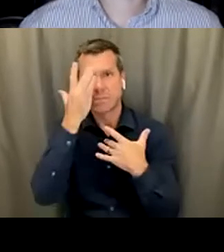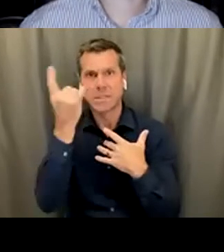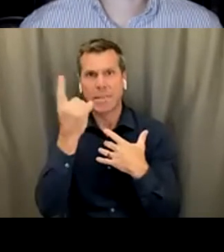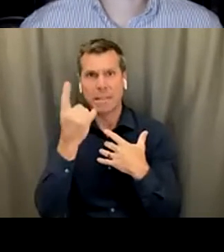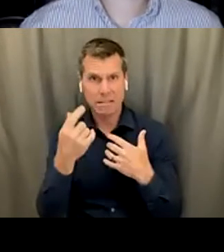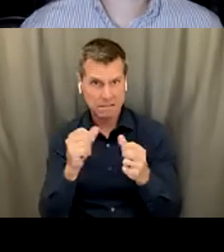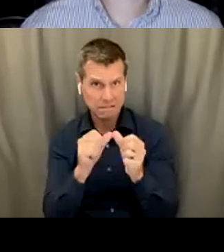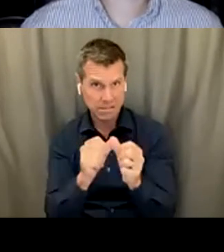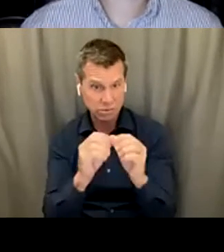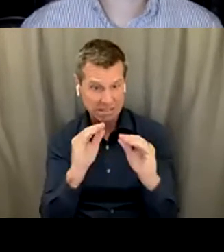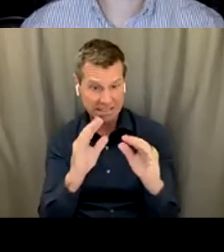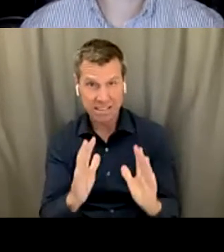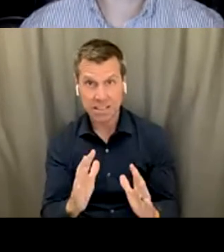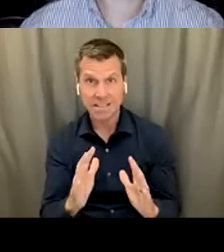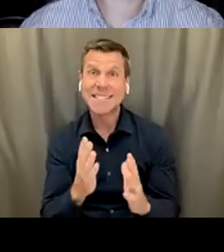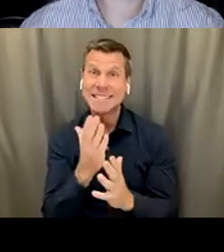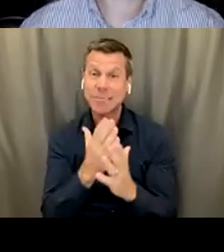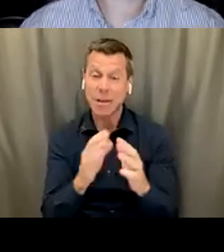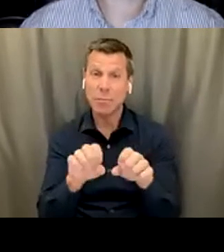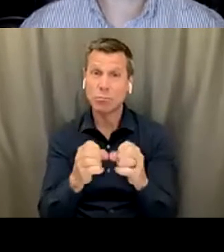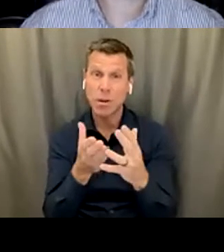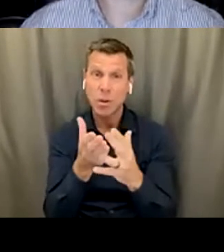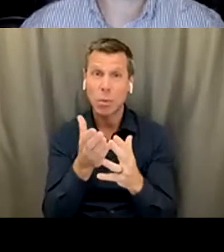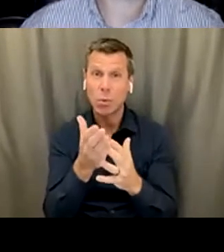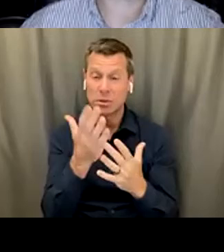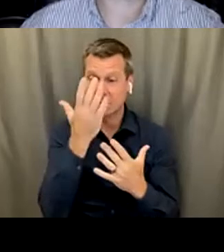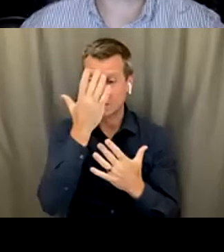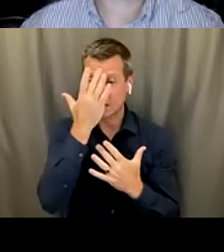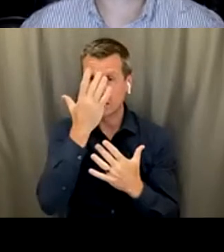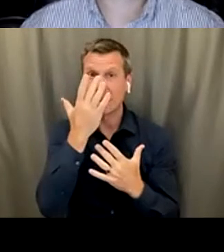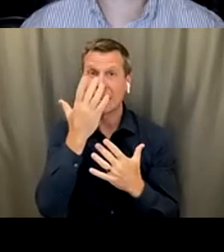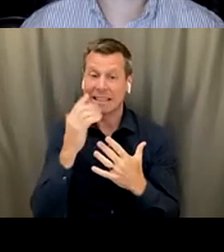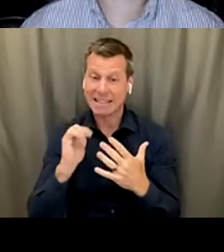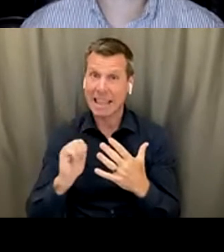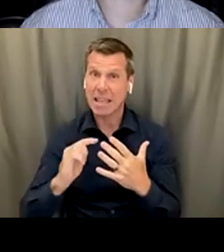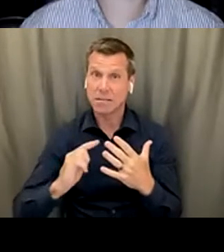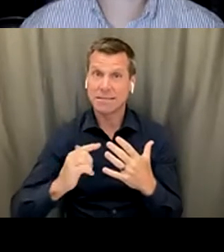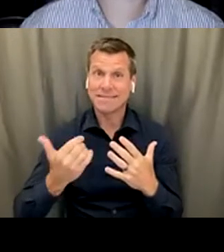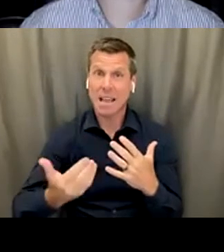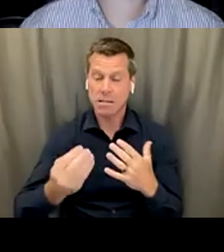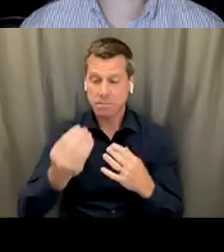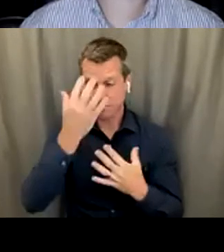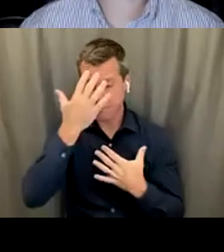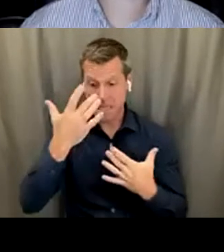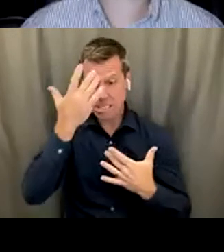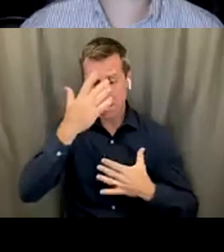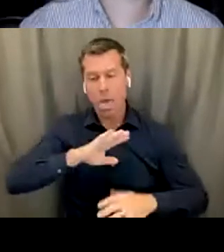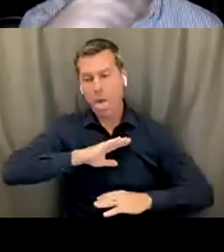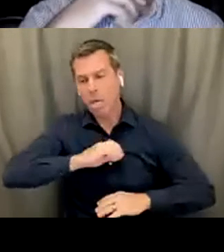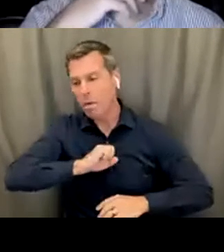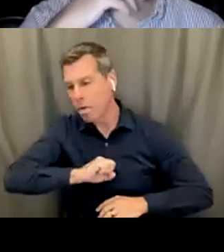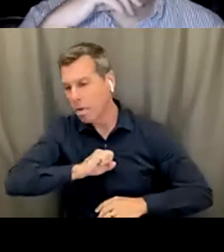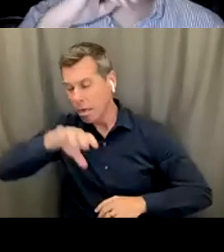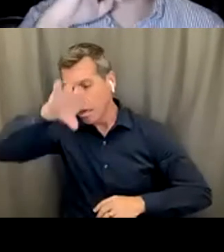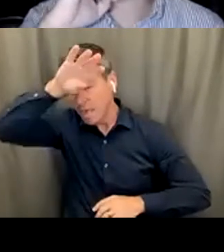that those individuals with breakthrough cases can still go and infect other people. And I guess that's also piggybacking off of